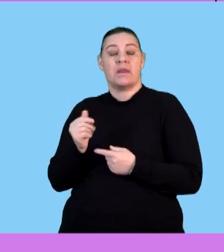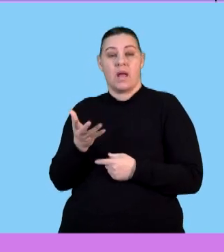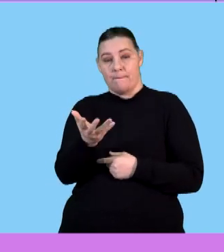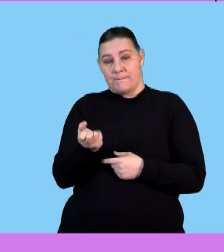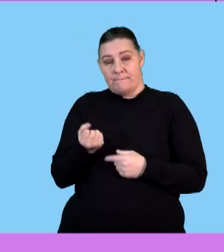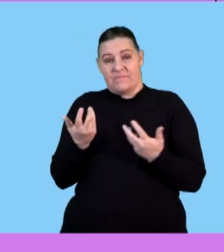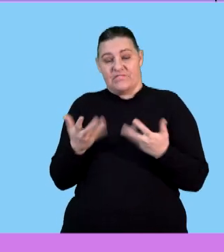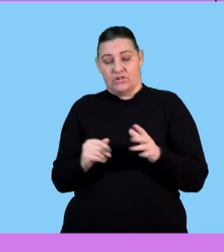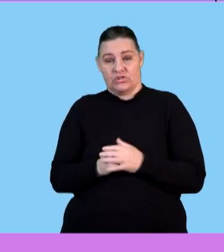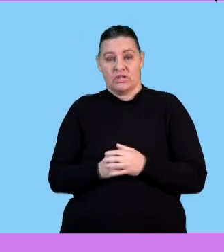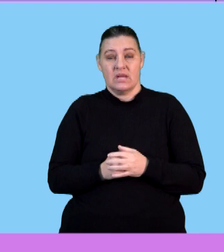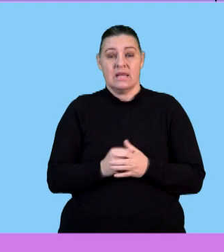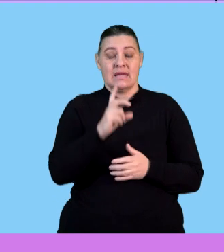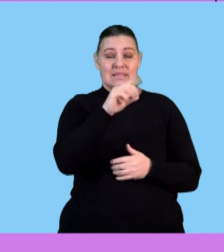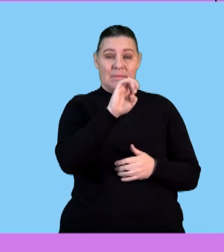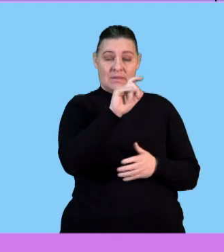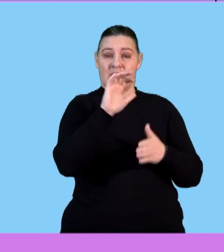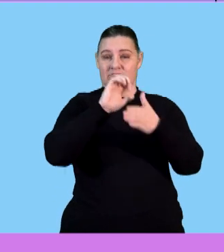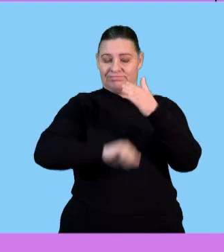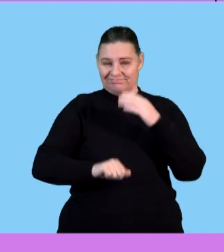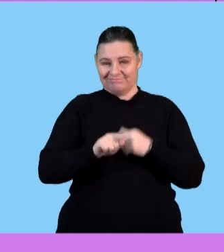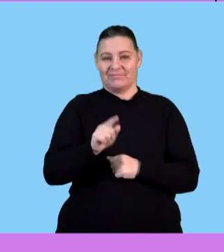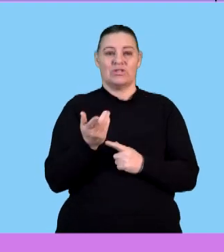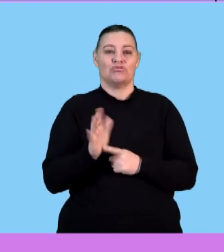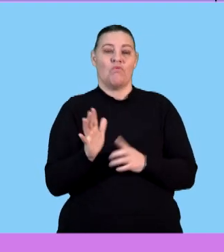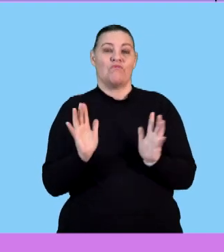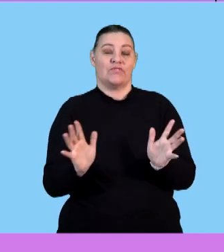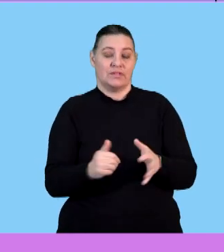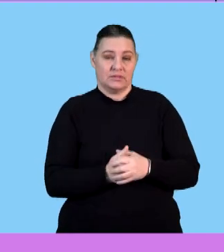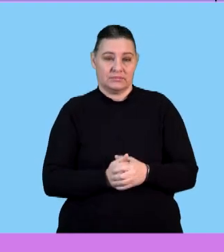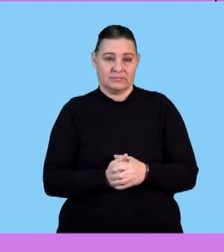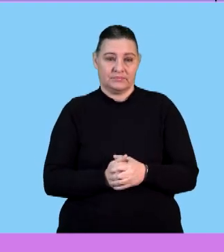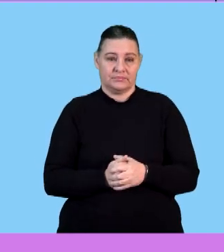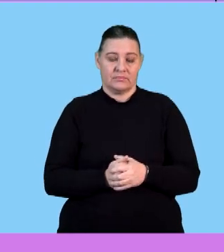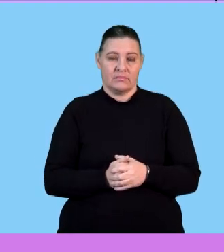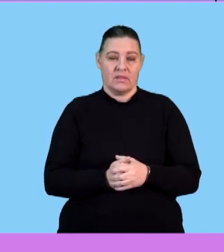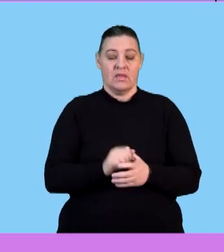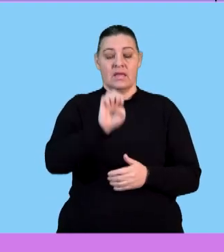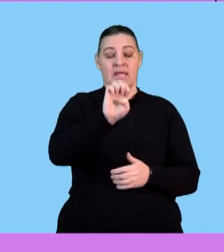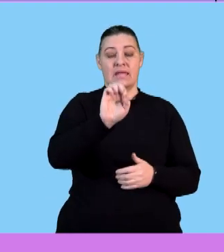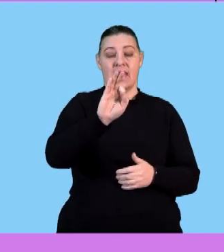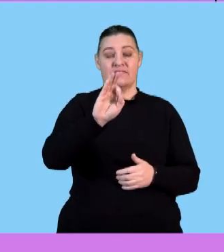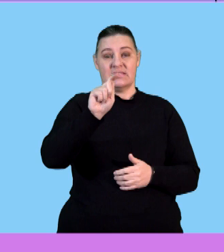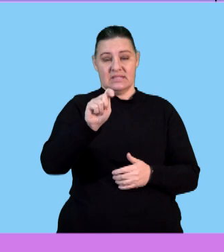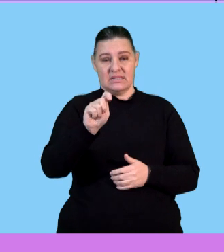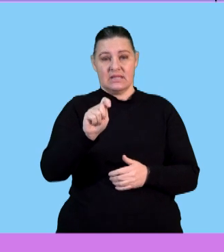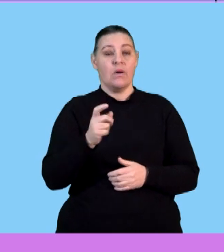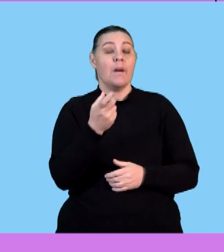been received. Debit, an entry on a statement that shows money has been paid. An